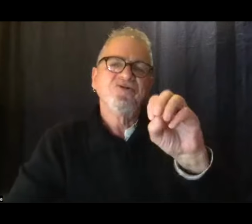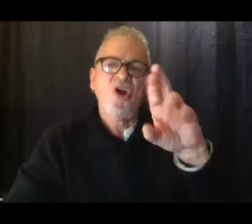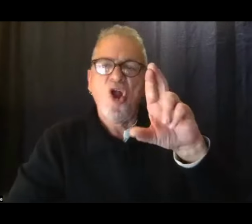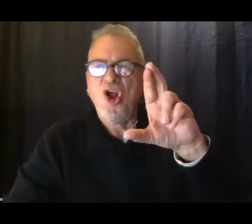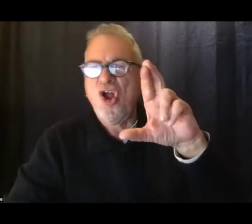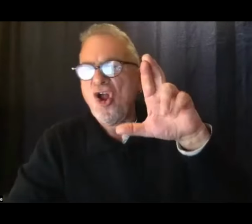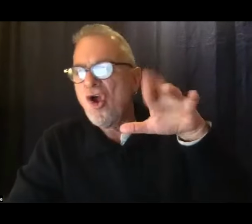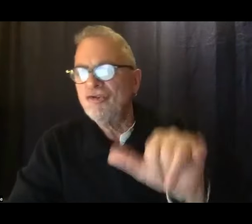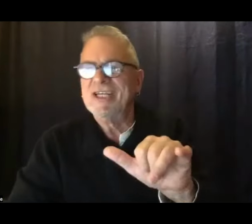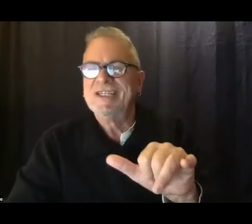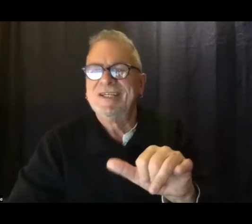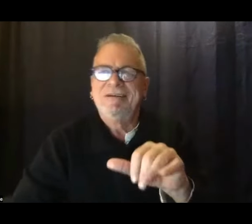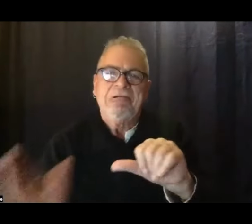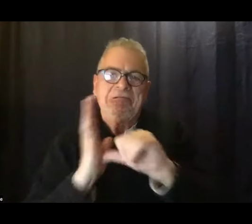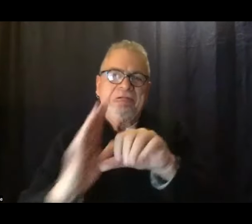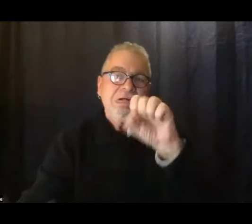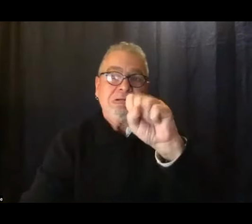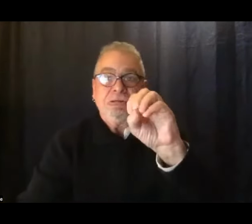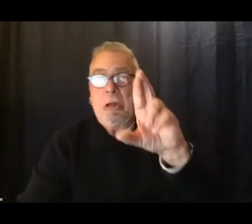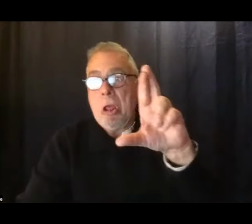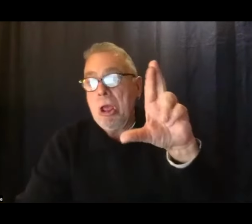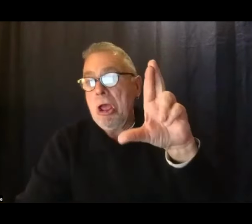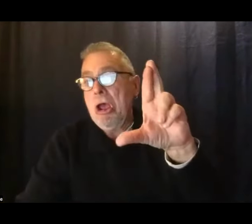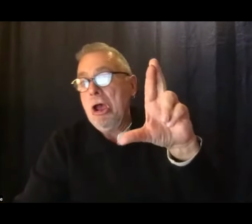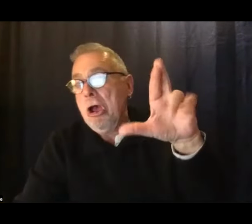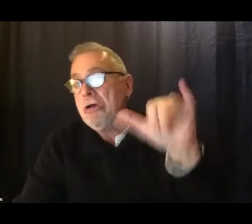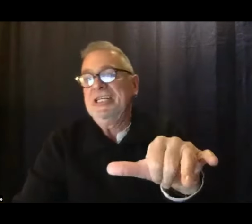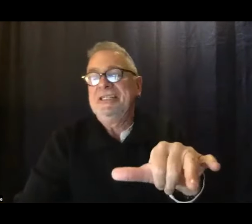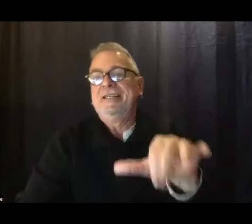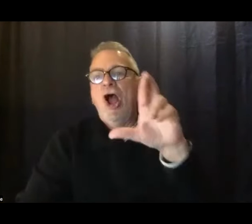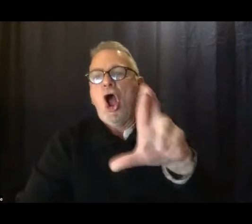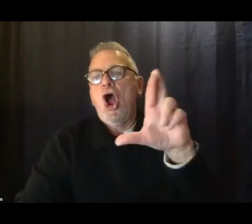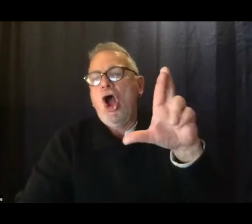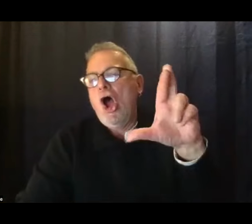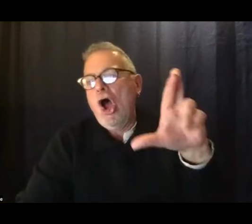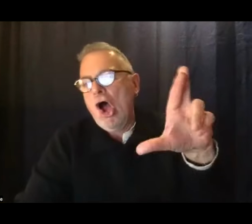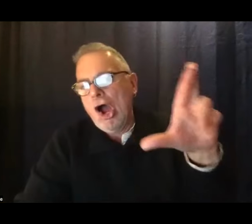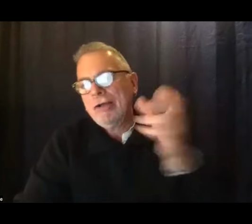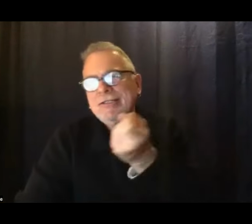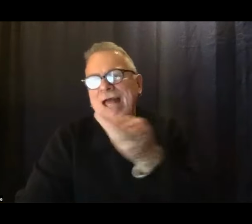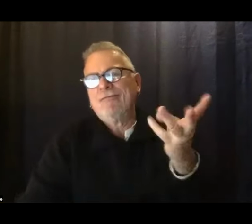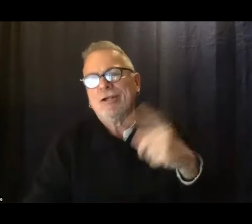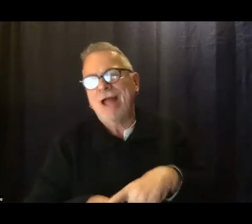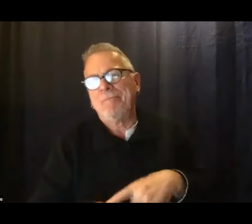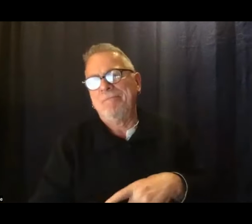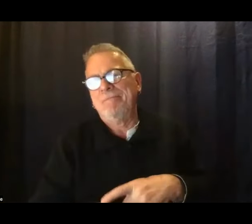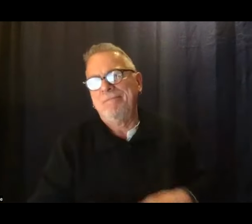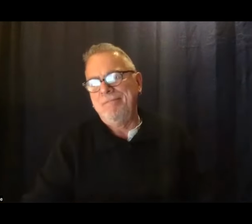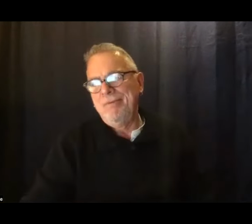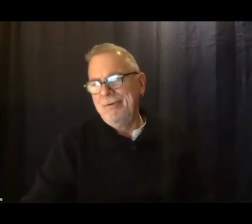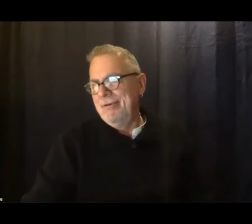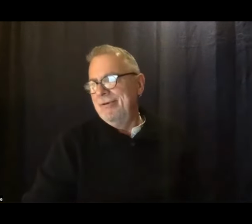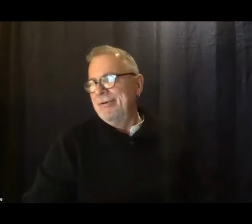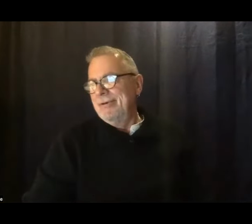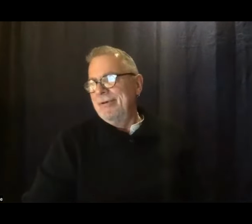kids often will use that one. Told them I would. Oh, sorry, as an emphasis, right? You got that R.